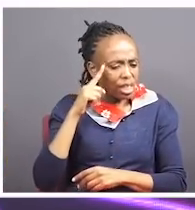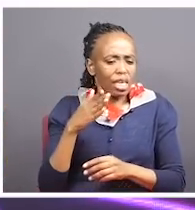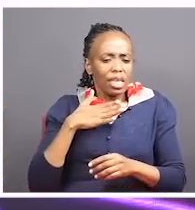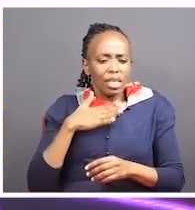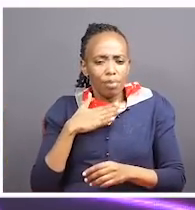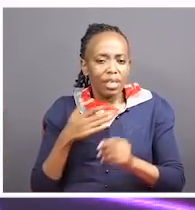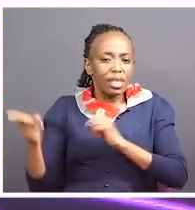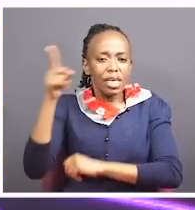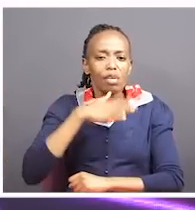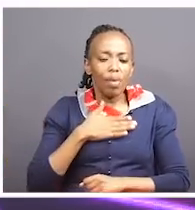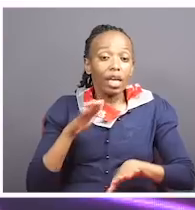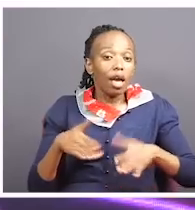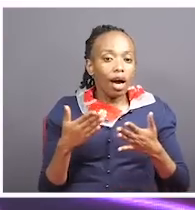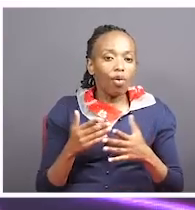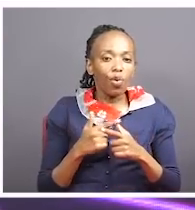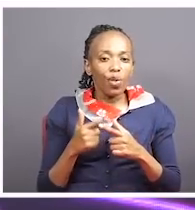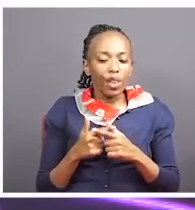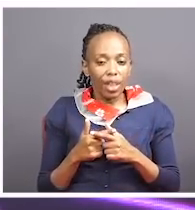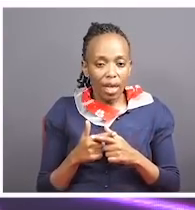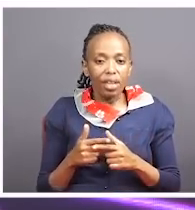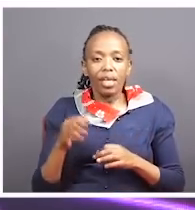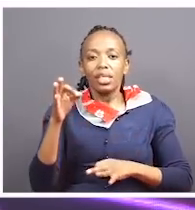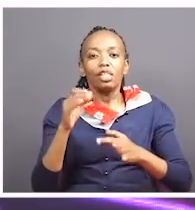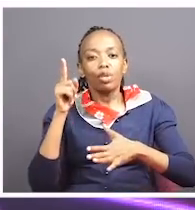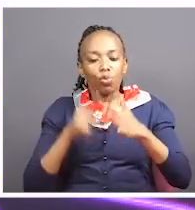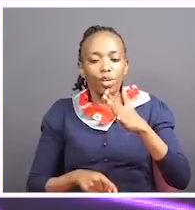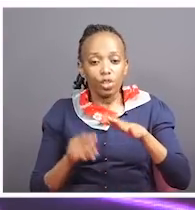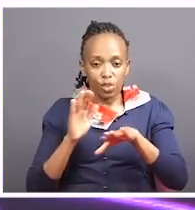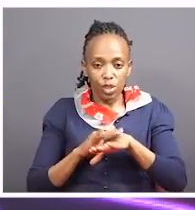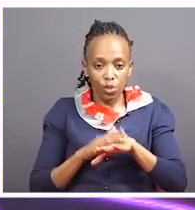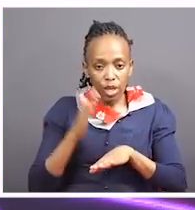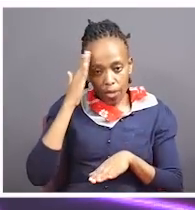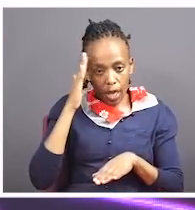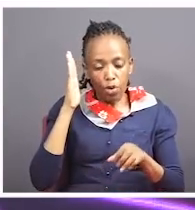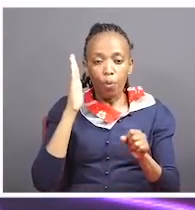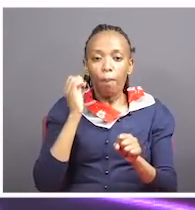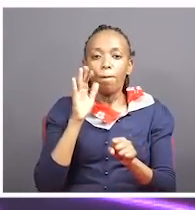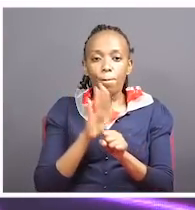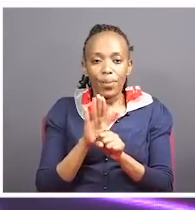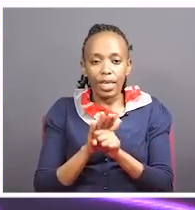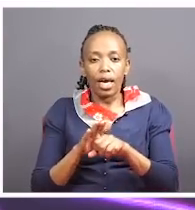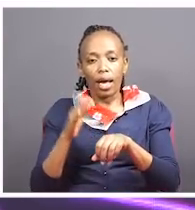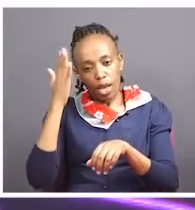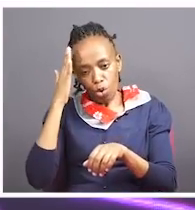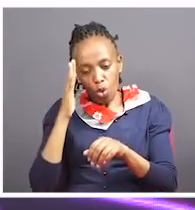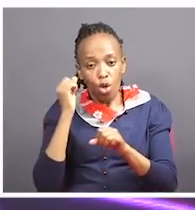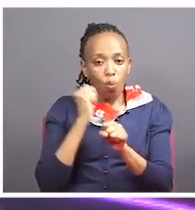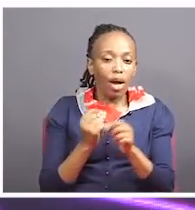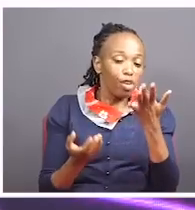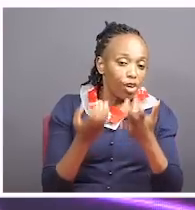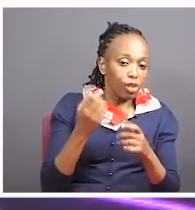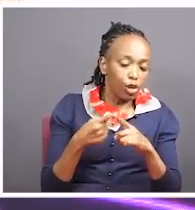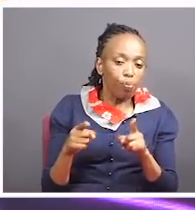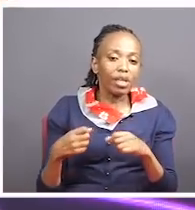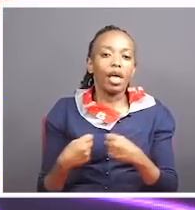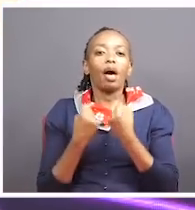day? And his verdict is, it was good. I know many of us are familiar with performance evaluations, but